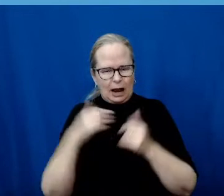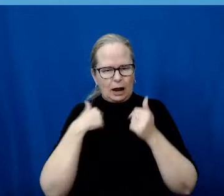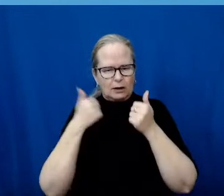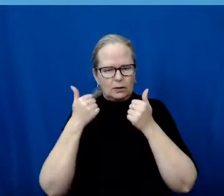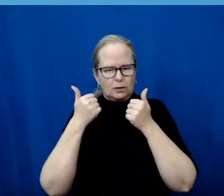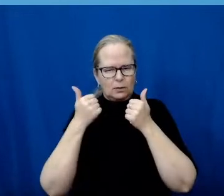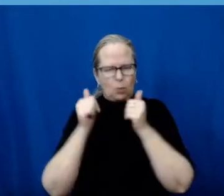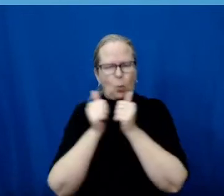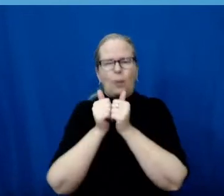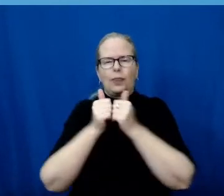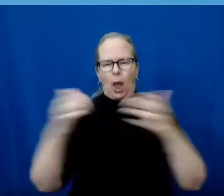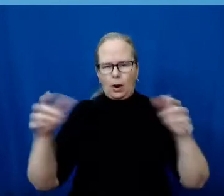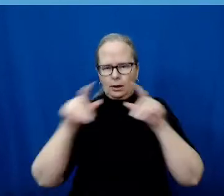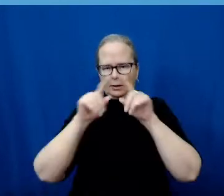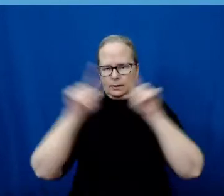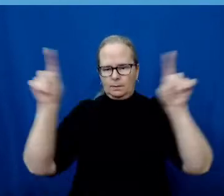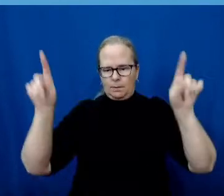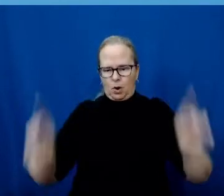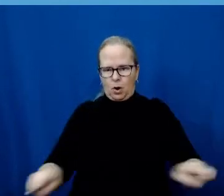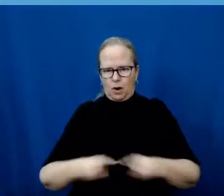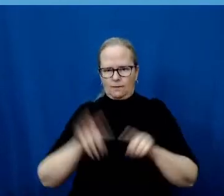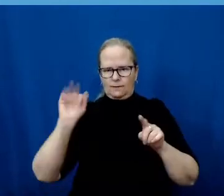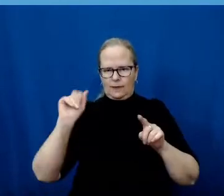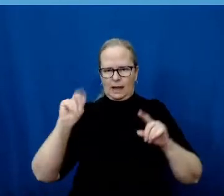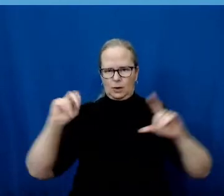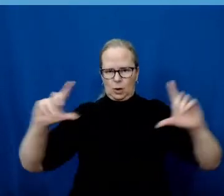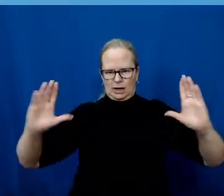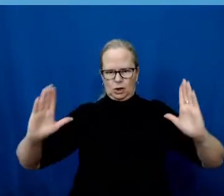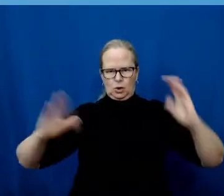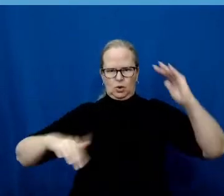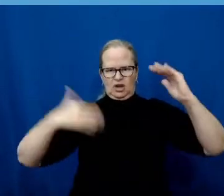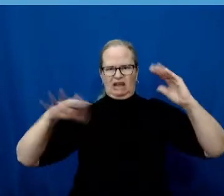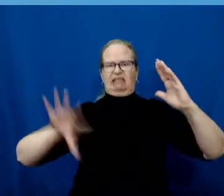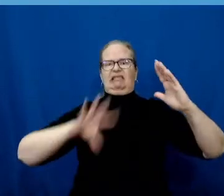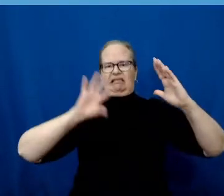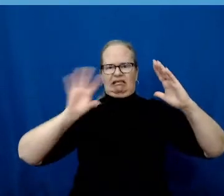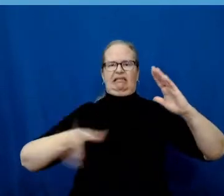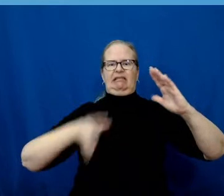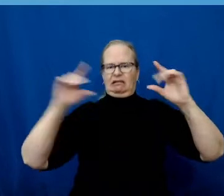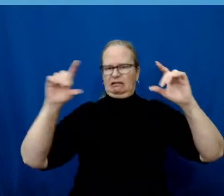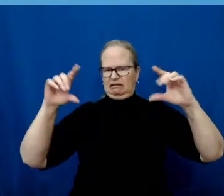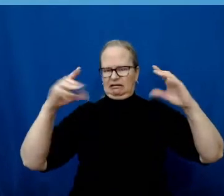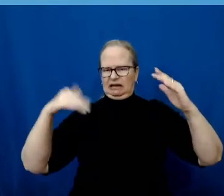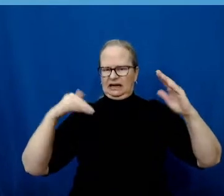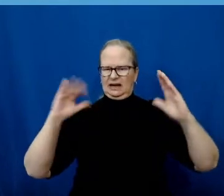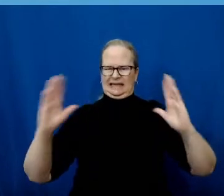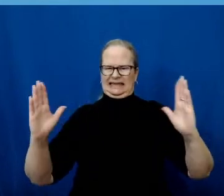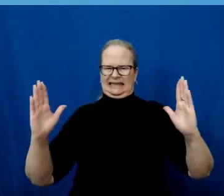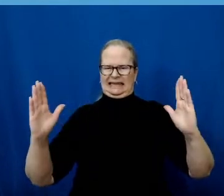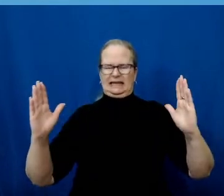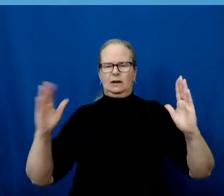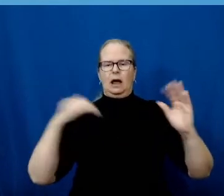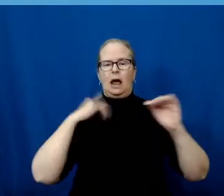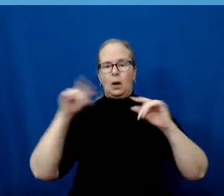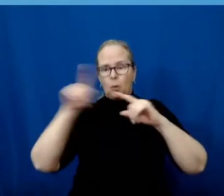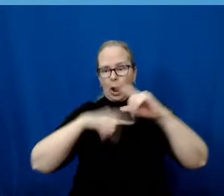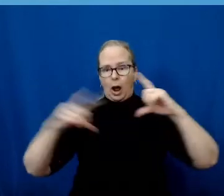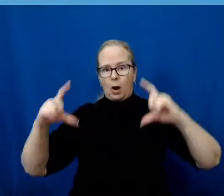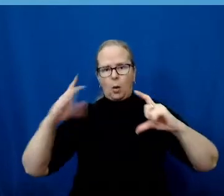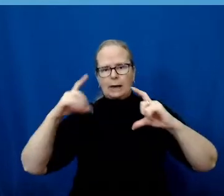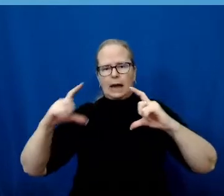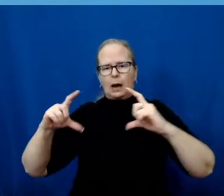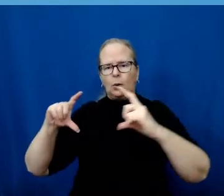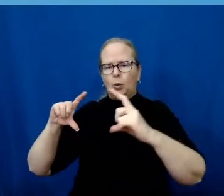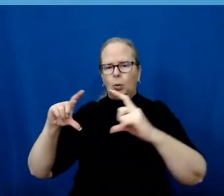definitely some different options out there if you're willing to make a little extra effort. Yeah, and and that's a good point. I mean, people like